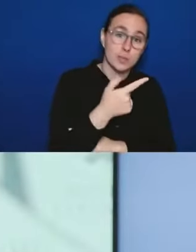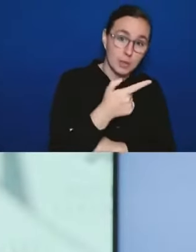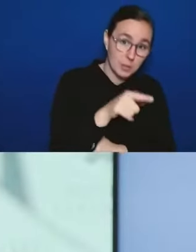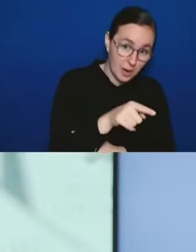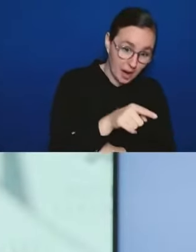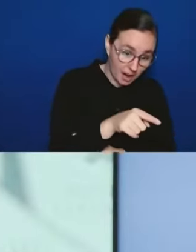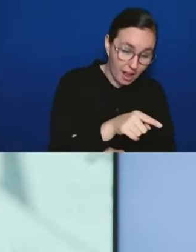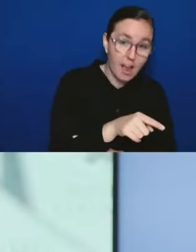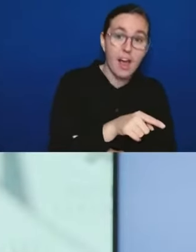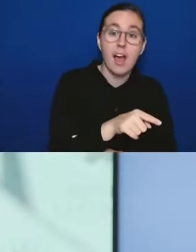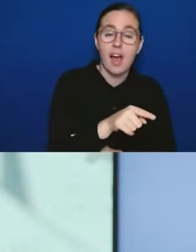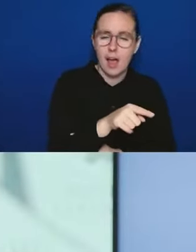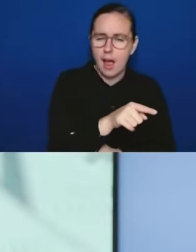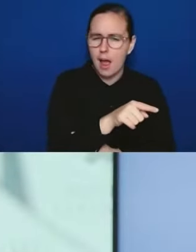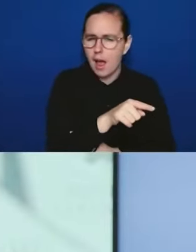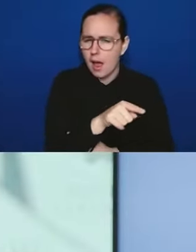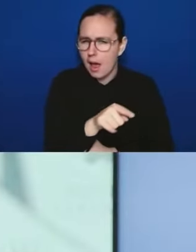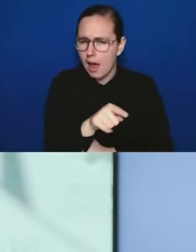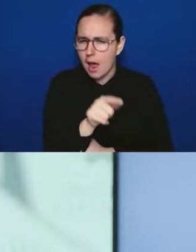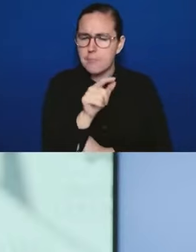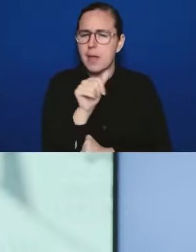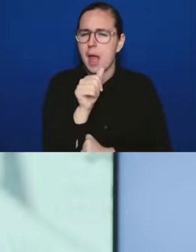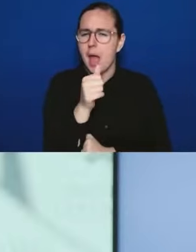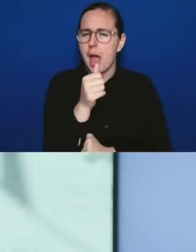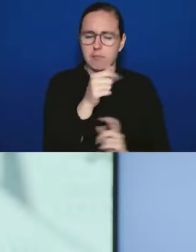very significant set of plans in